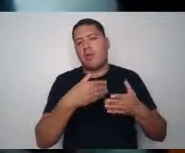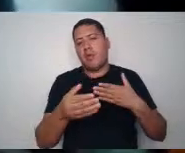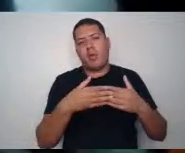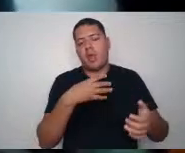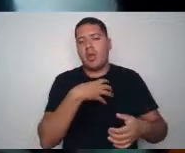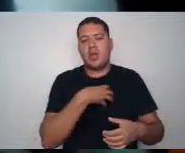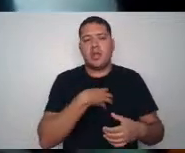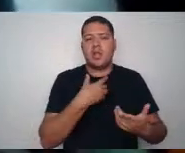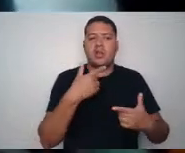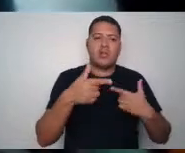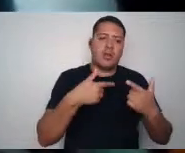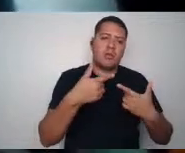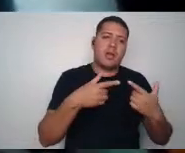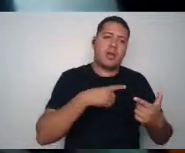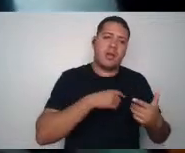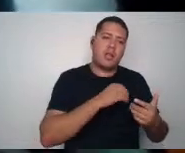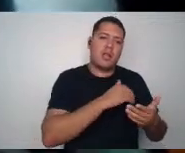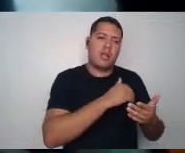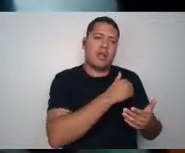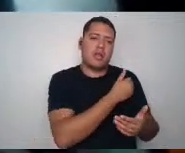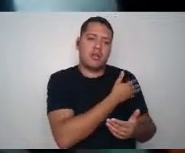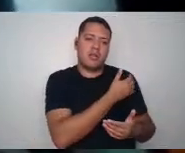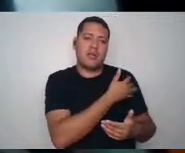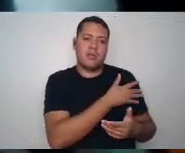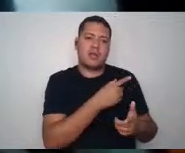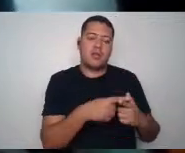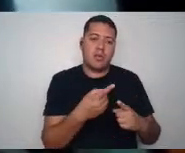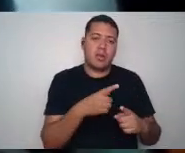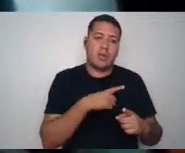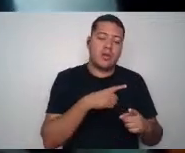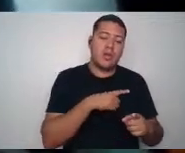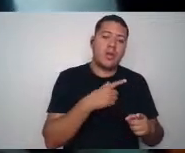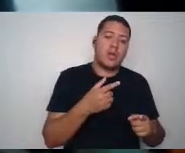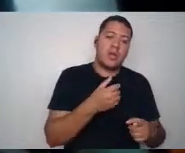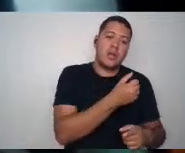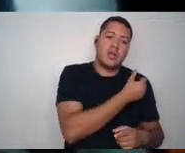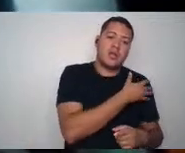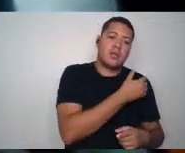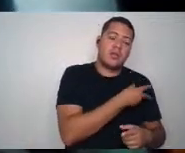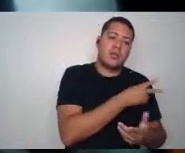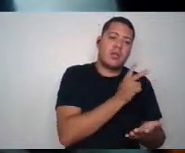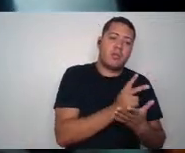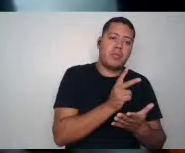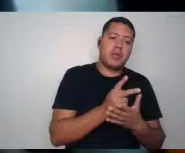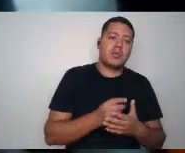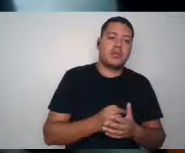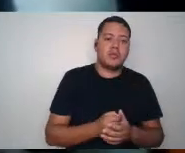It's not because we're looking for new ways of working that there is no discrimination.